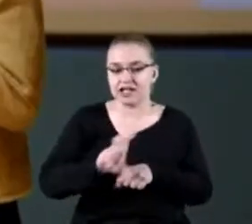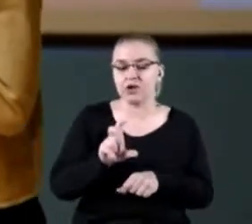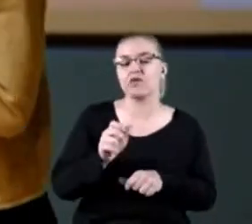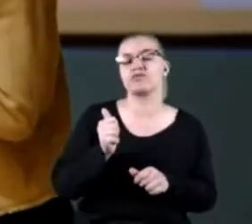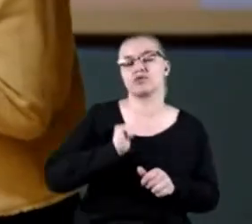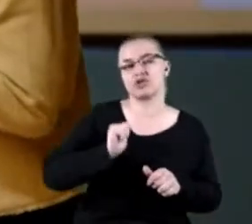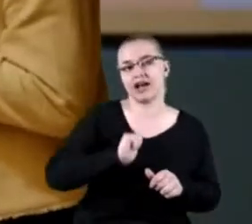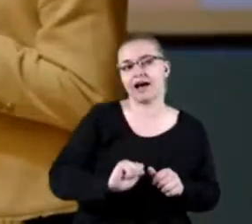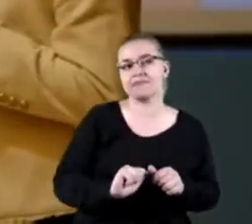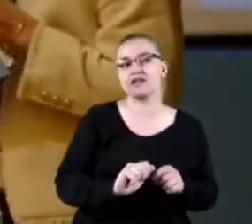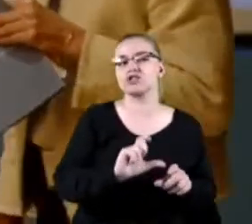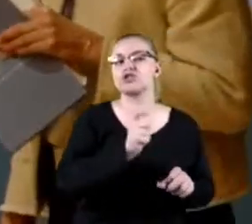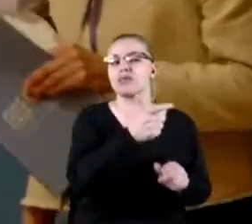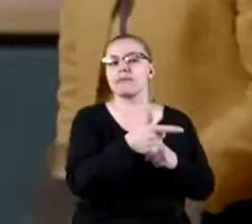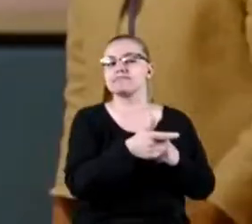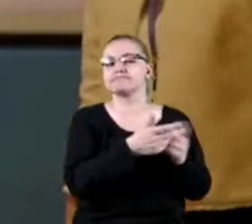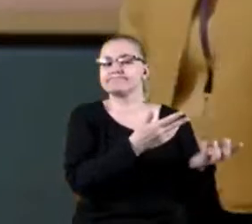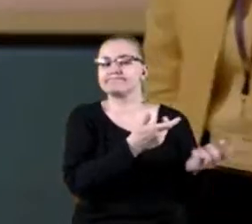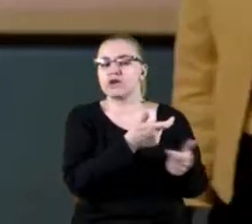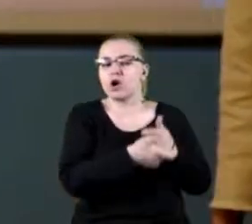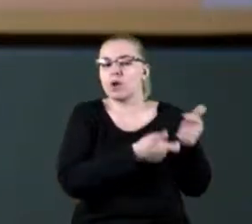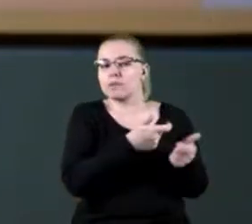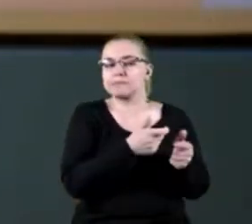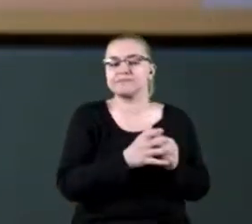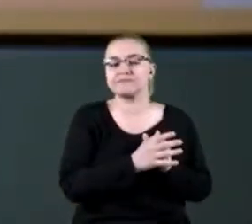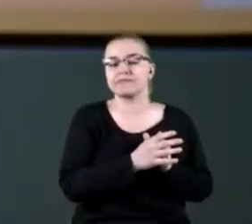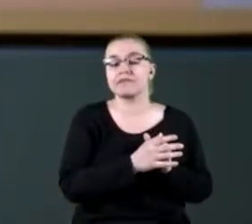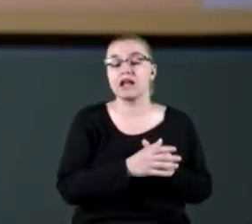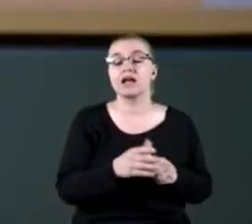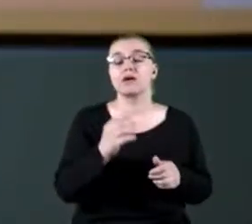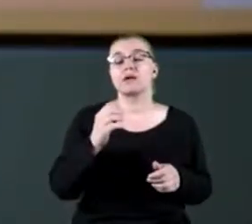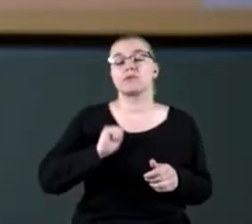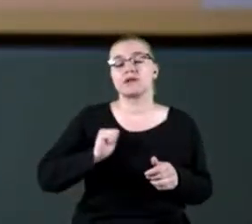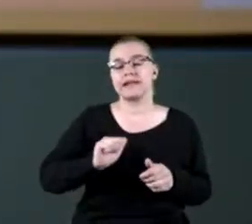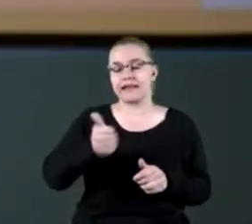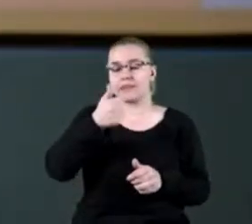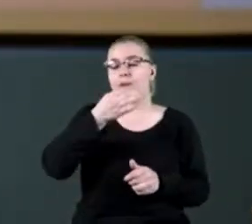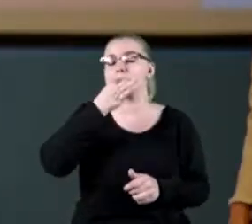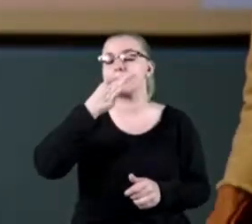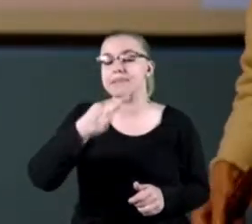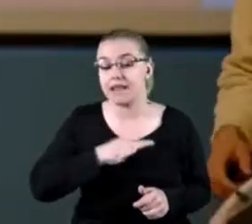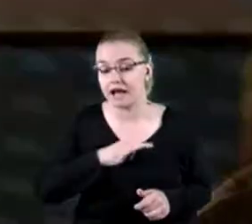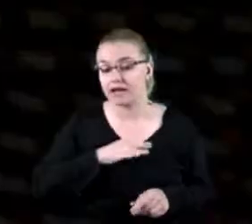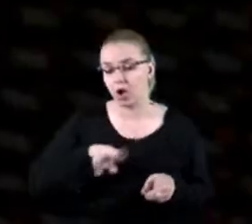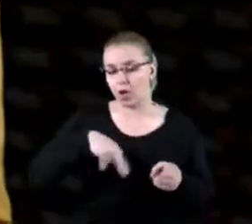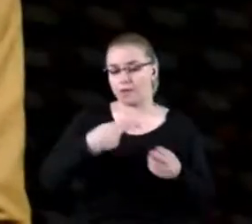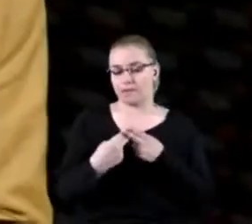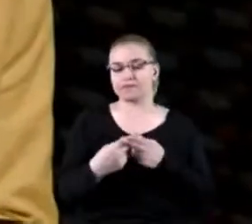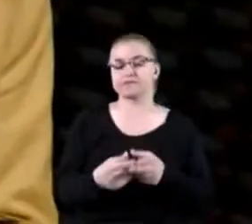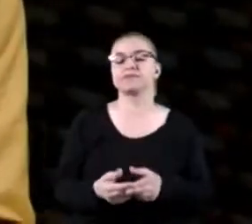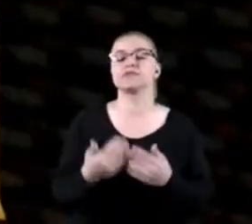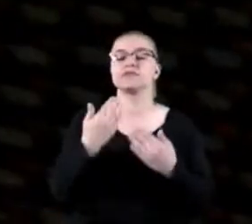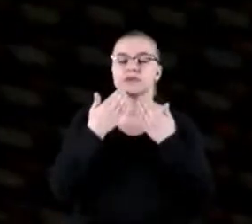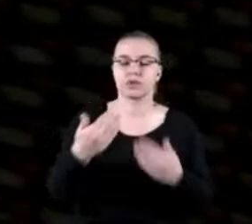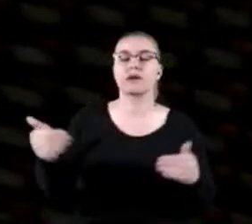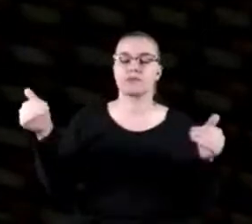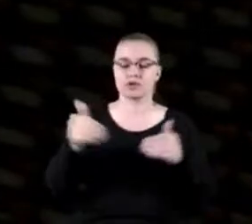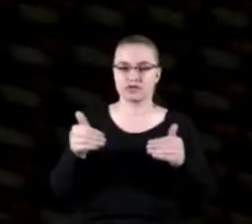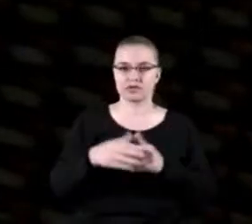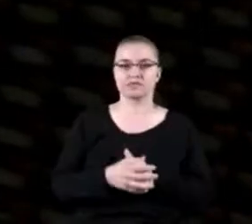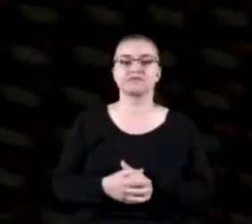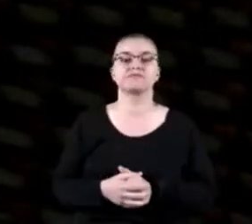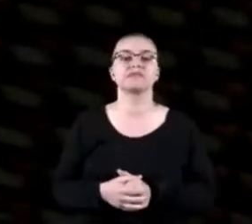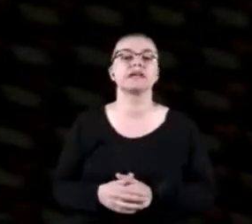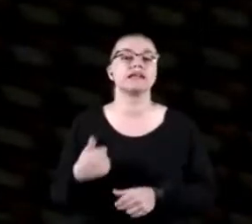one more and a quick answer. Thank you. Thank you for giving me this opportunity. I'll be short. My name is Krishna Gewali. I'm also from